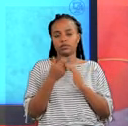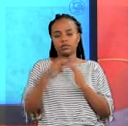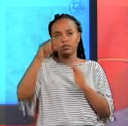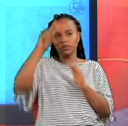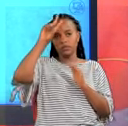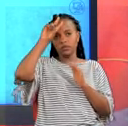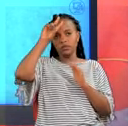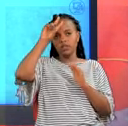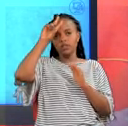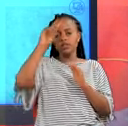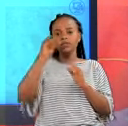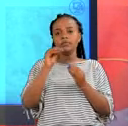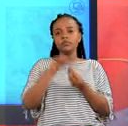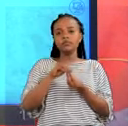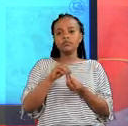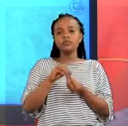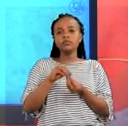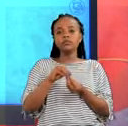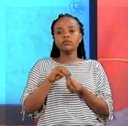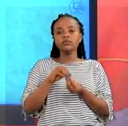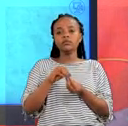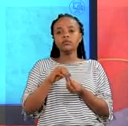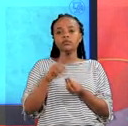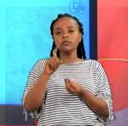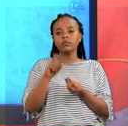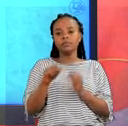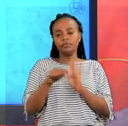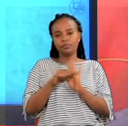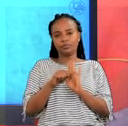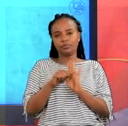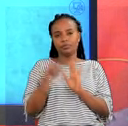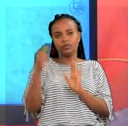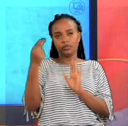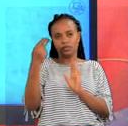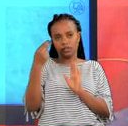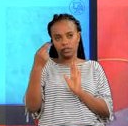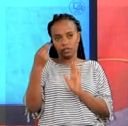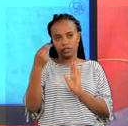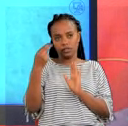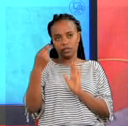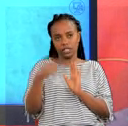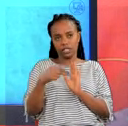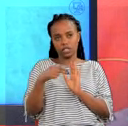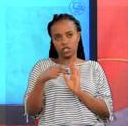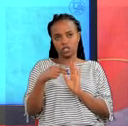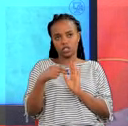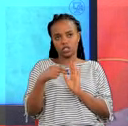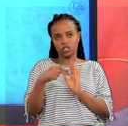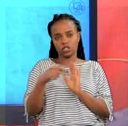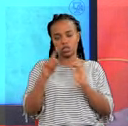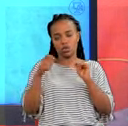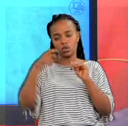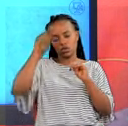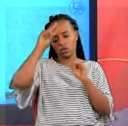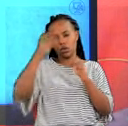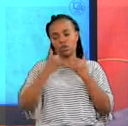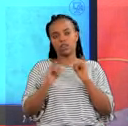square plus x minus h the whole squared over a